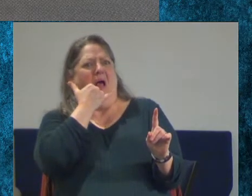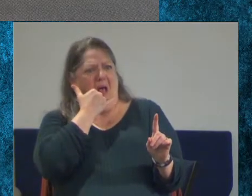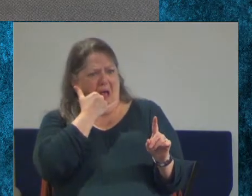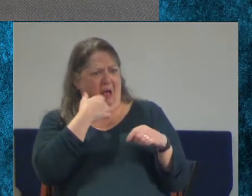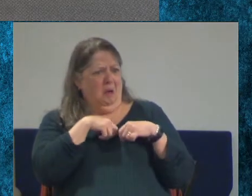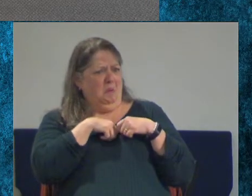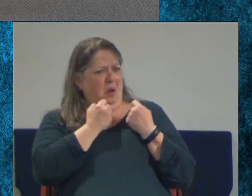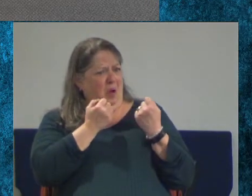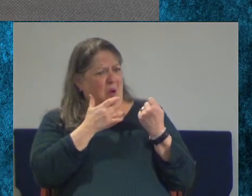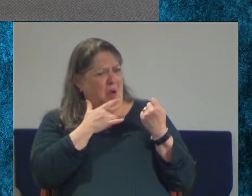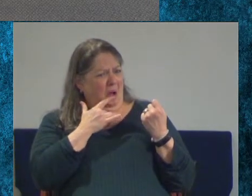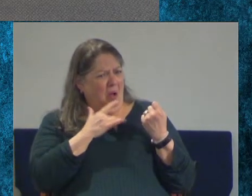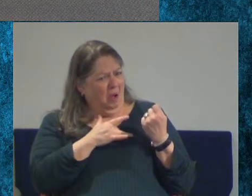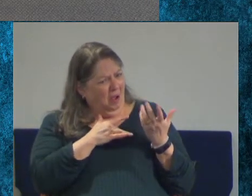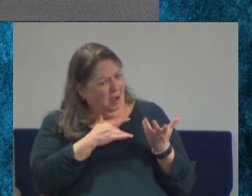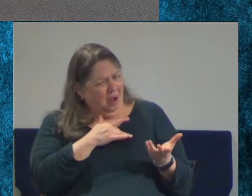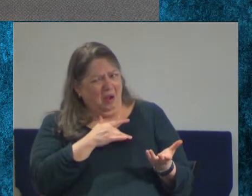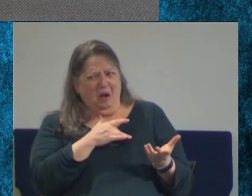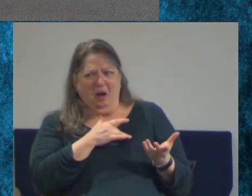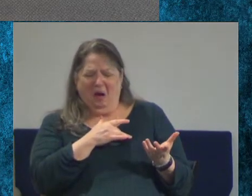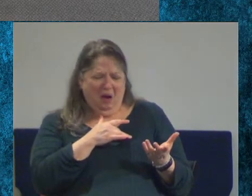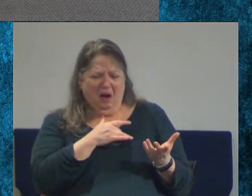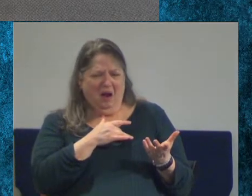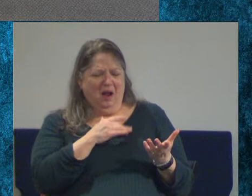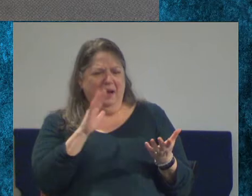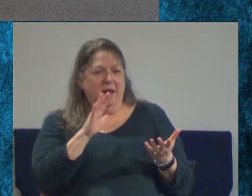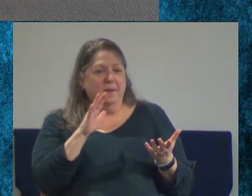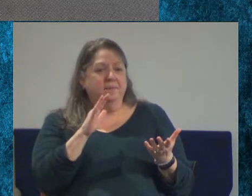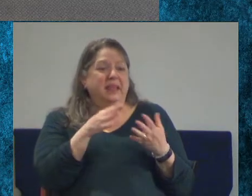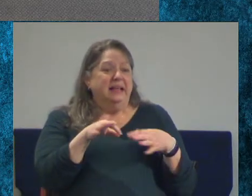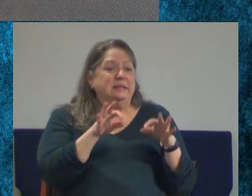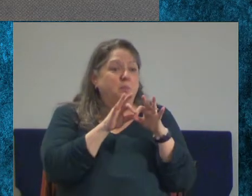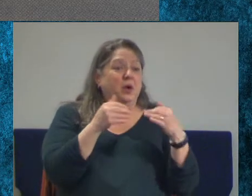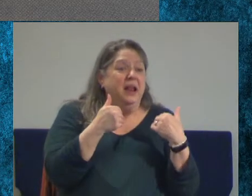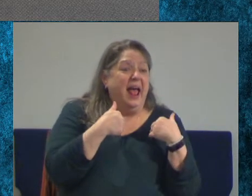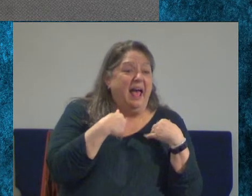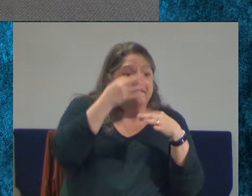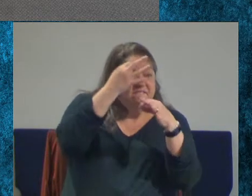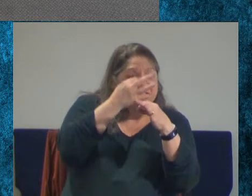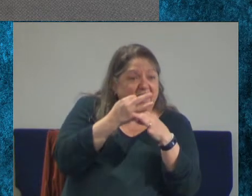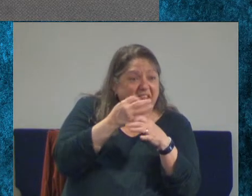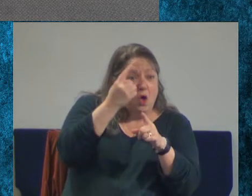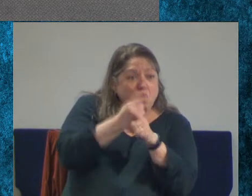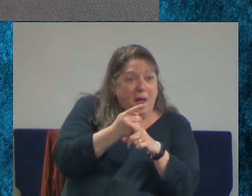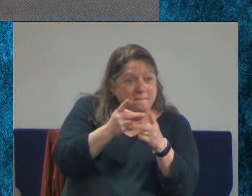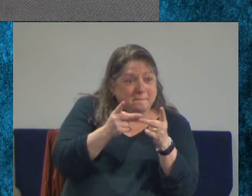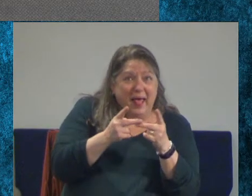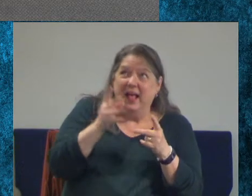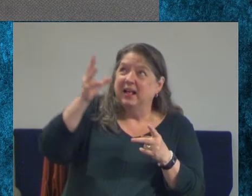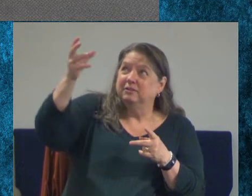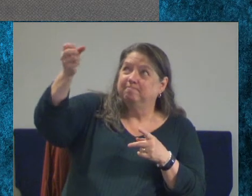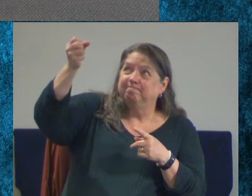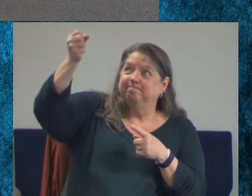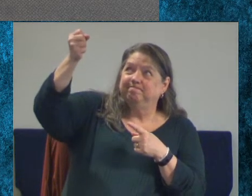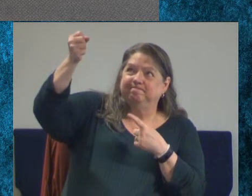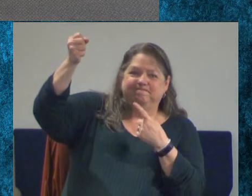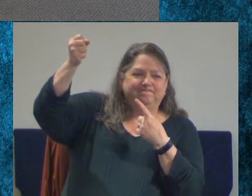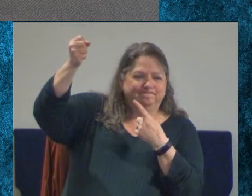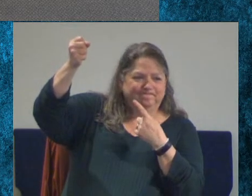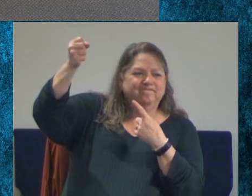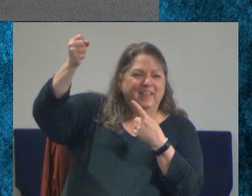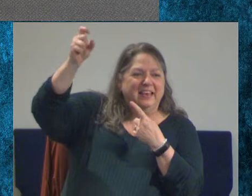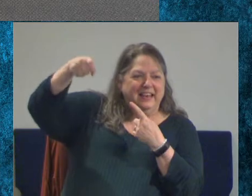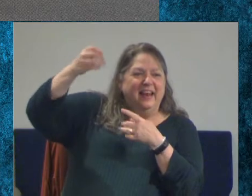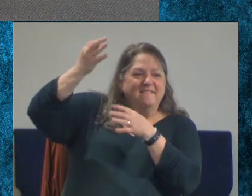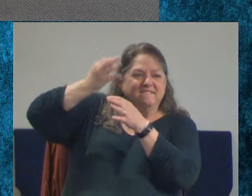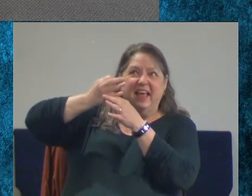so it's important to have faith in the right thing. Paul says, I'm thankful for your faith in the Lord Jesus